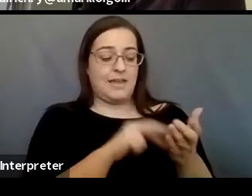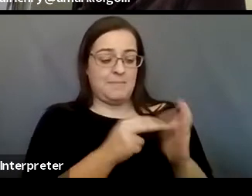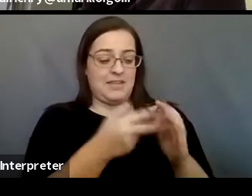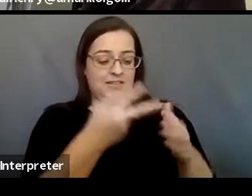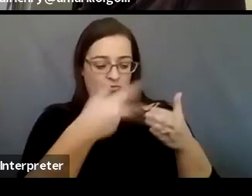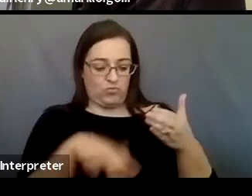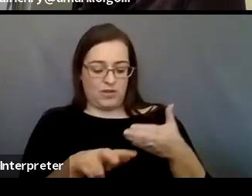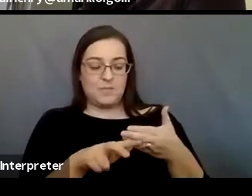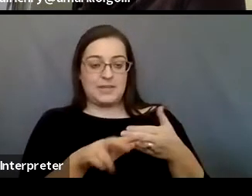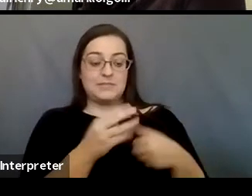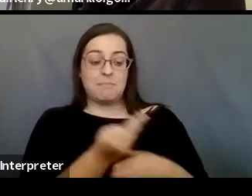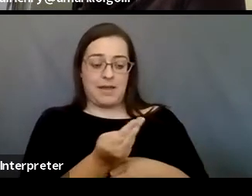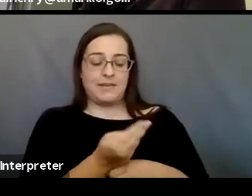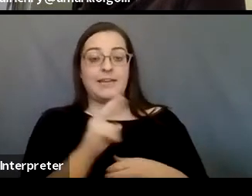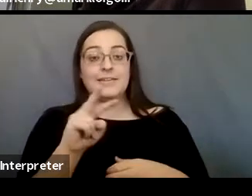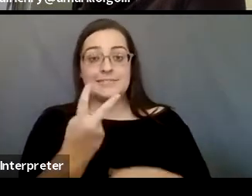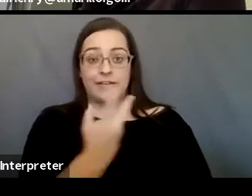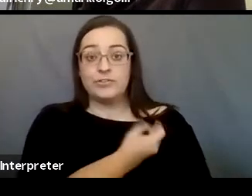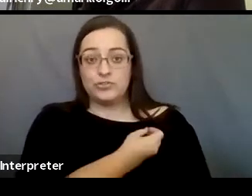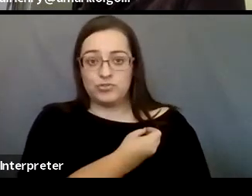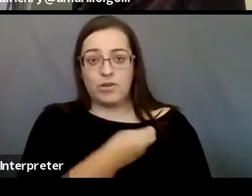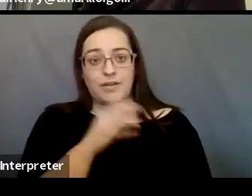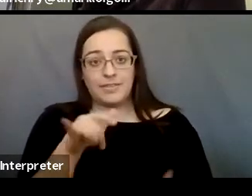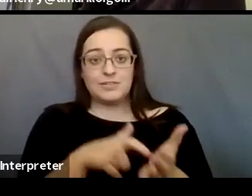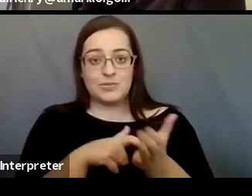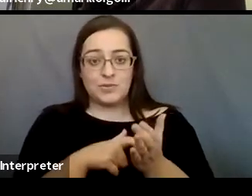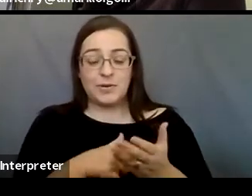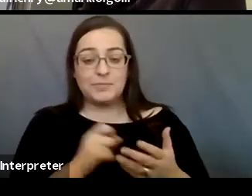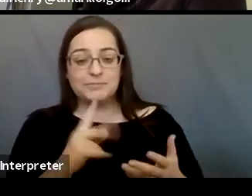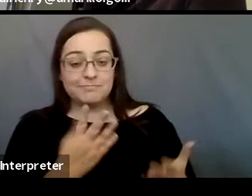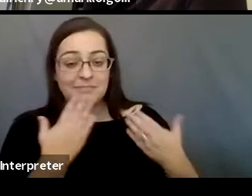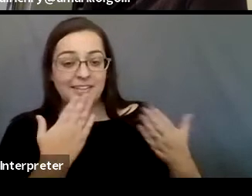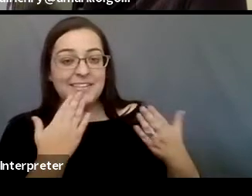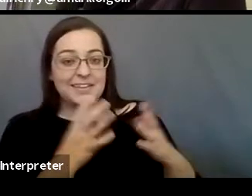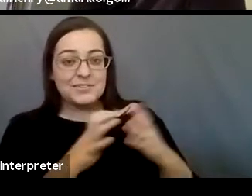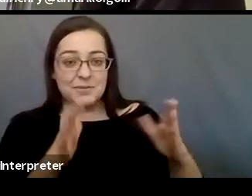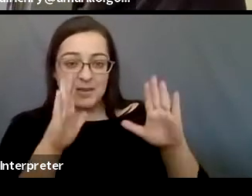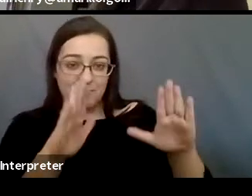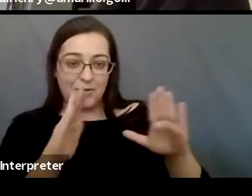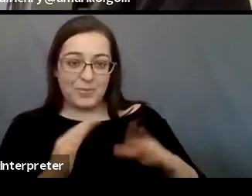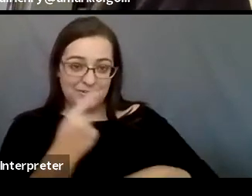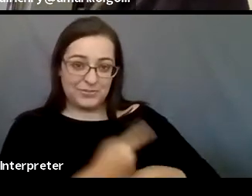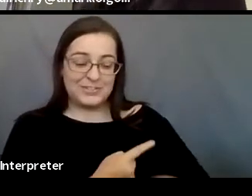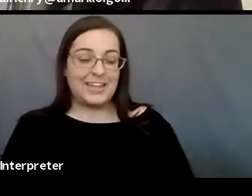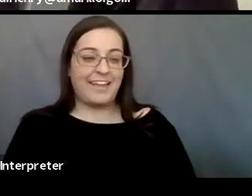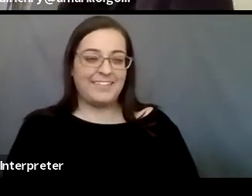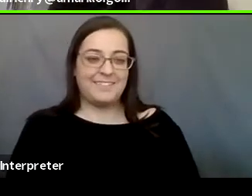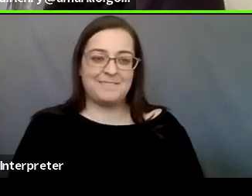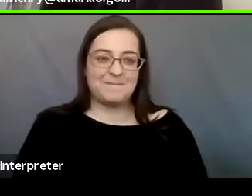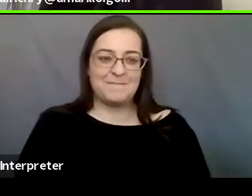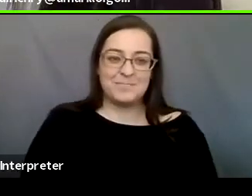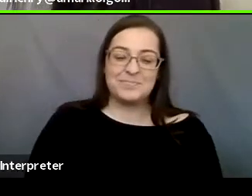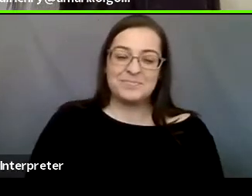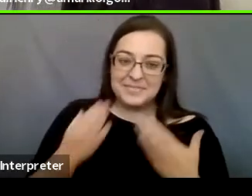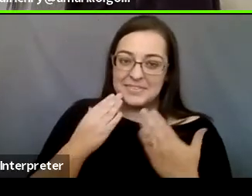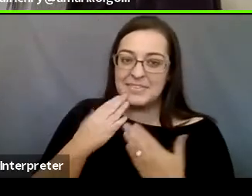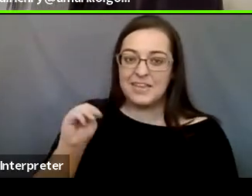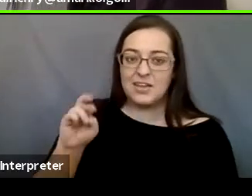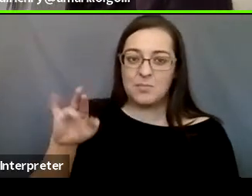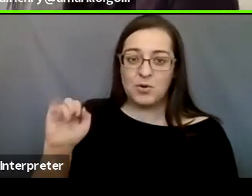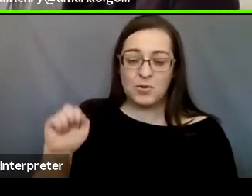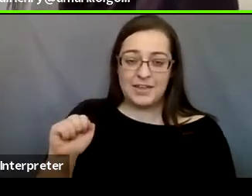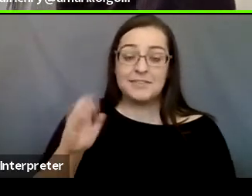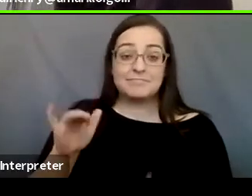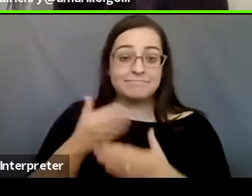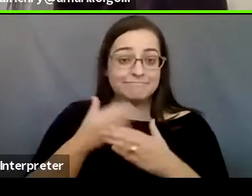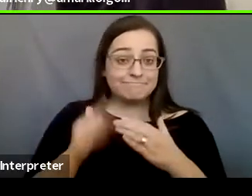shot. That's the requirement. Okay, thank you guys so much, and y'all have a great day. Thank you, Maria. That